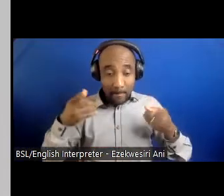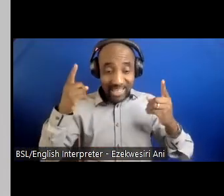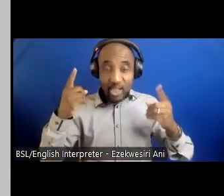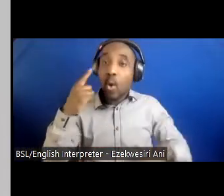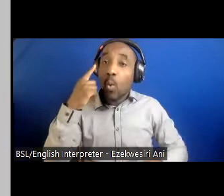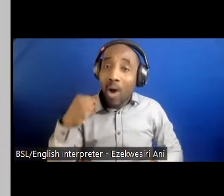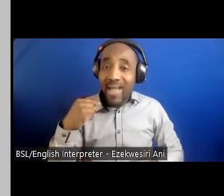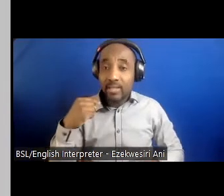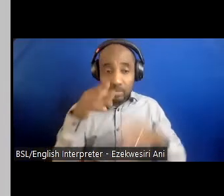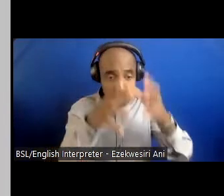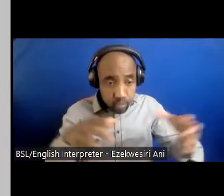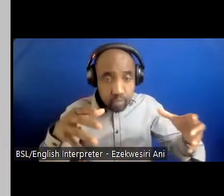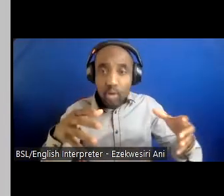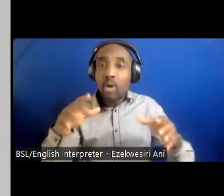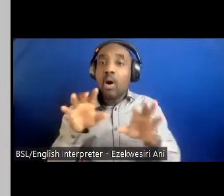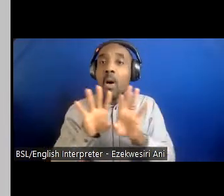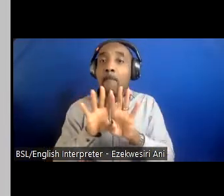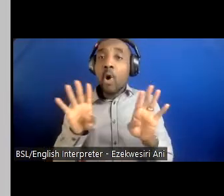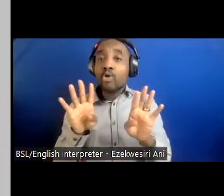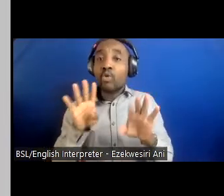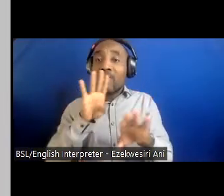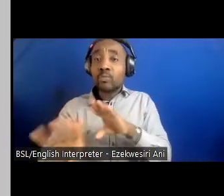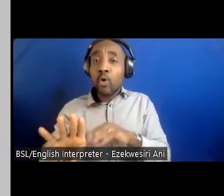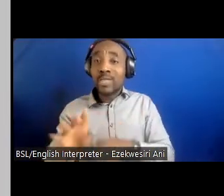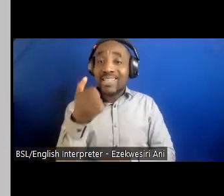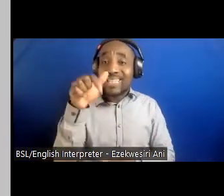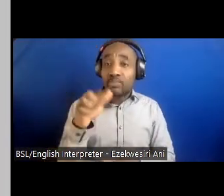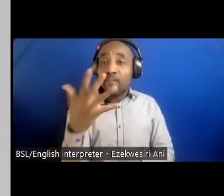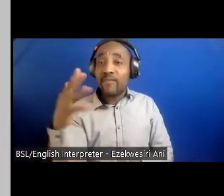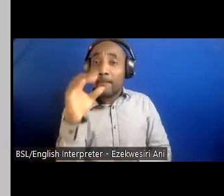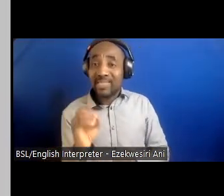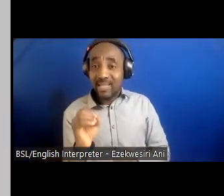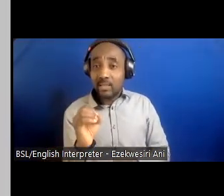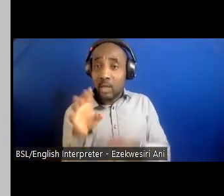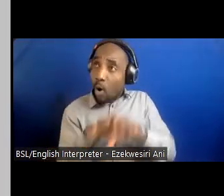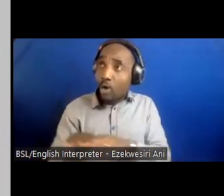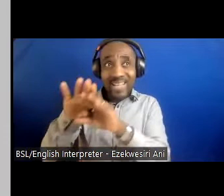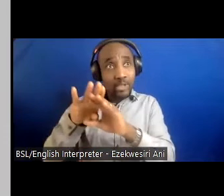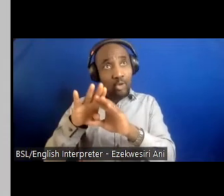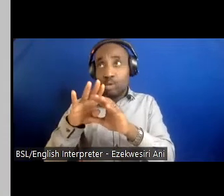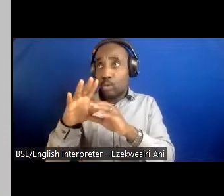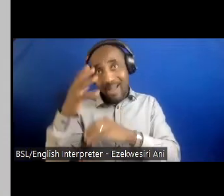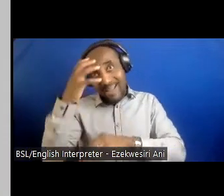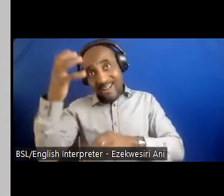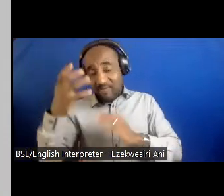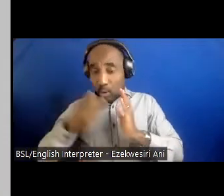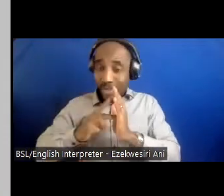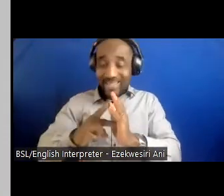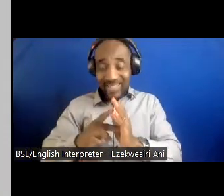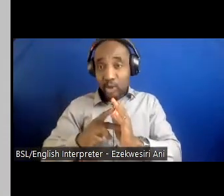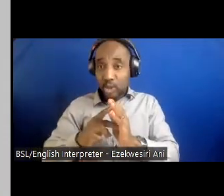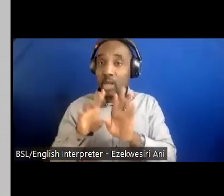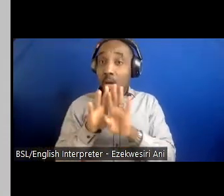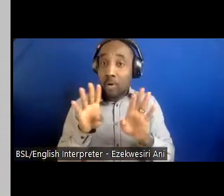of sport, only 6.5% of national governing body board members are ethnically